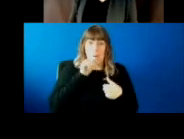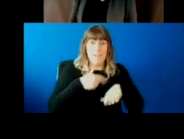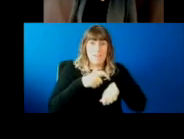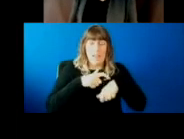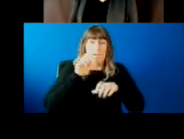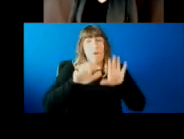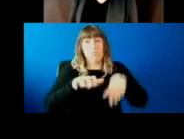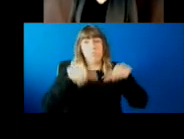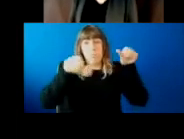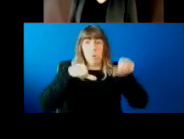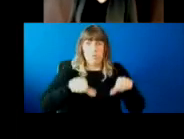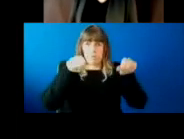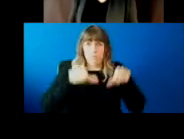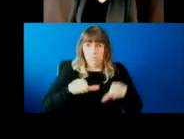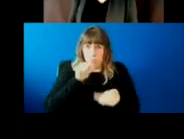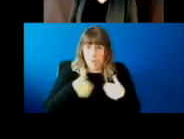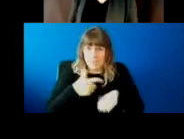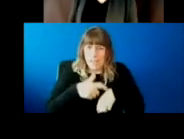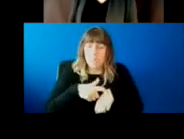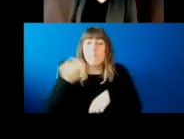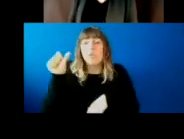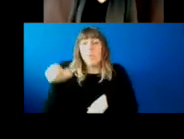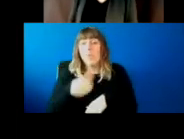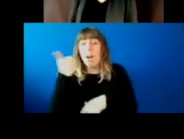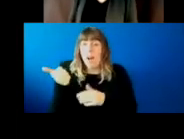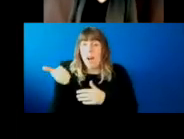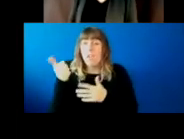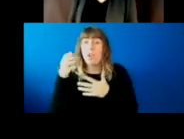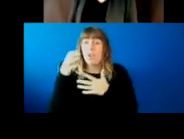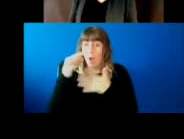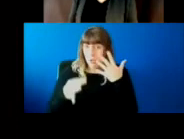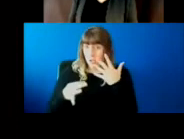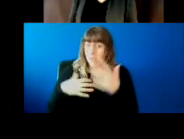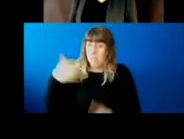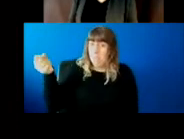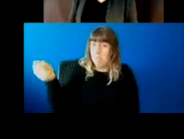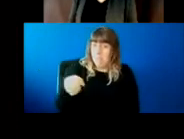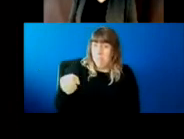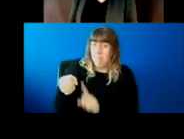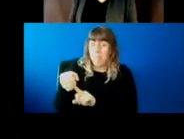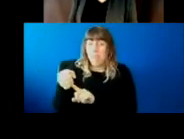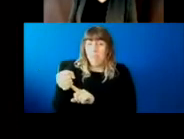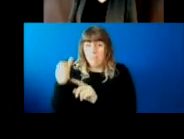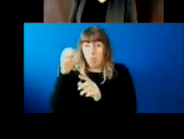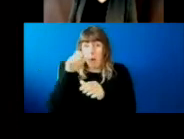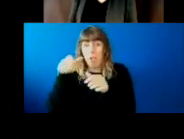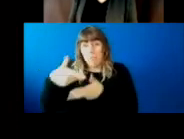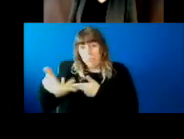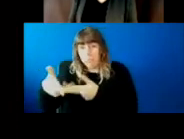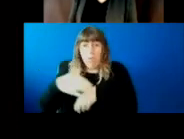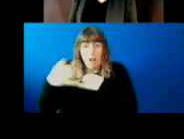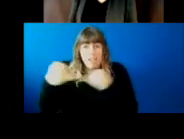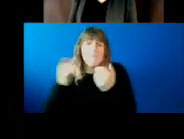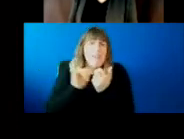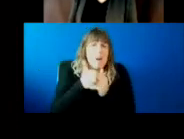one actually. So one choice seems to be hiring to engage for us. How does that work